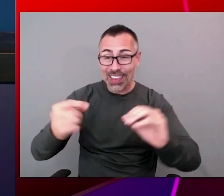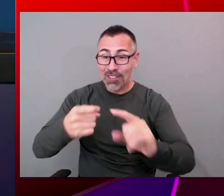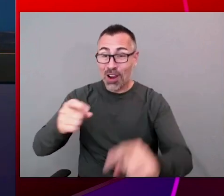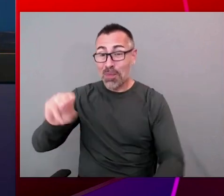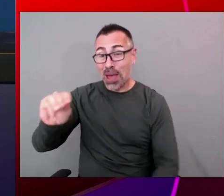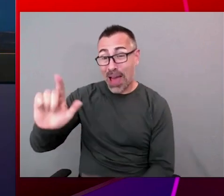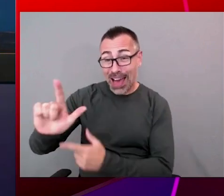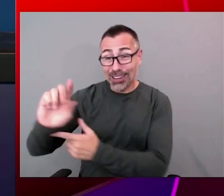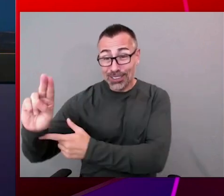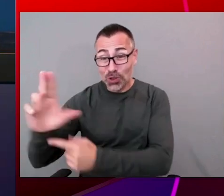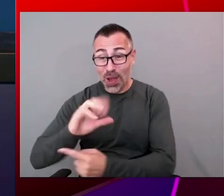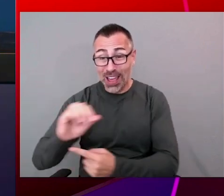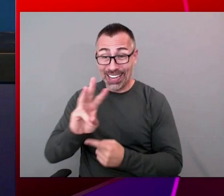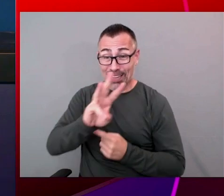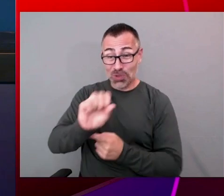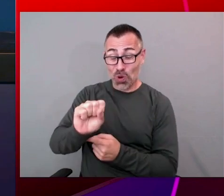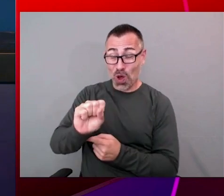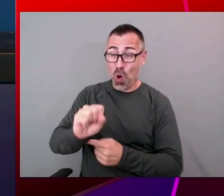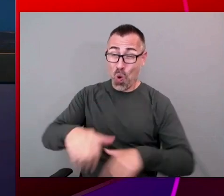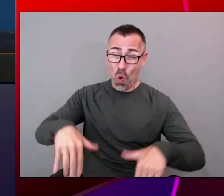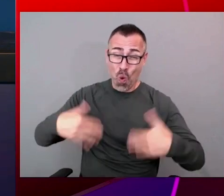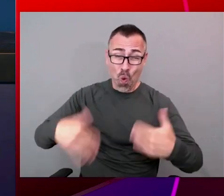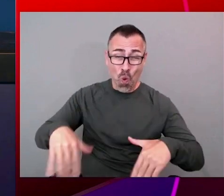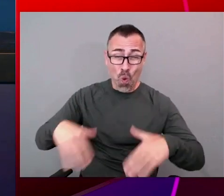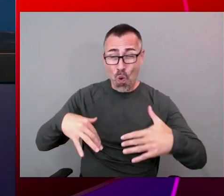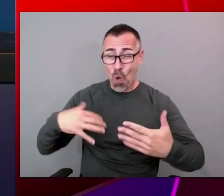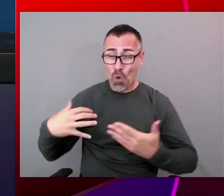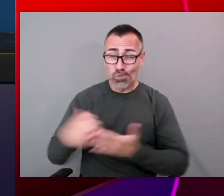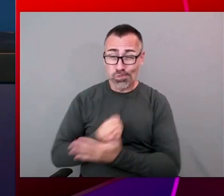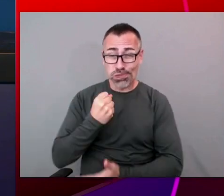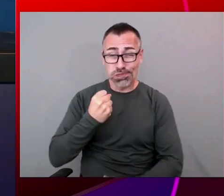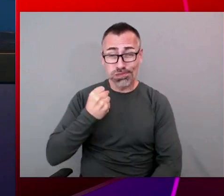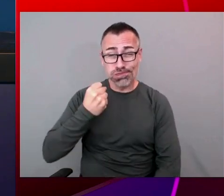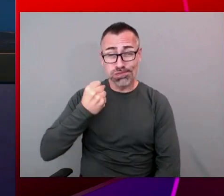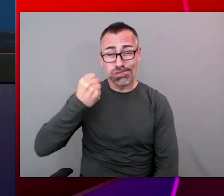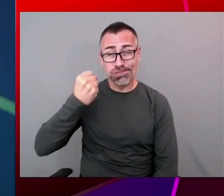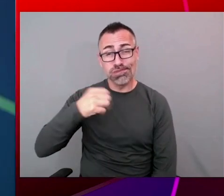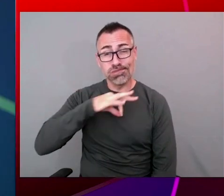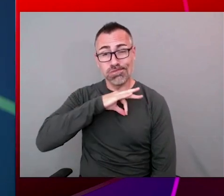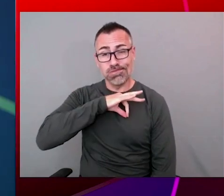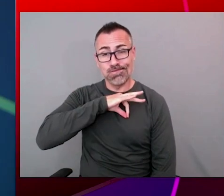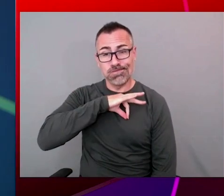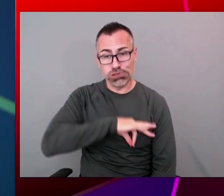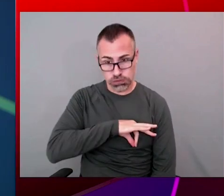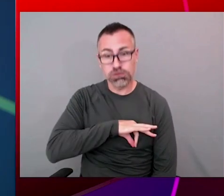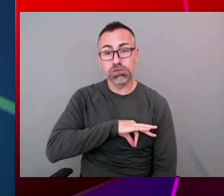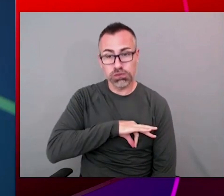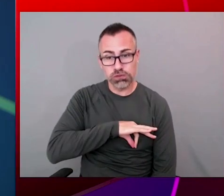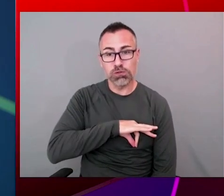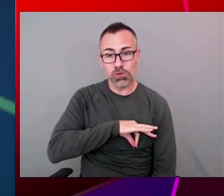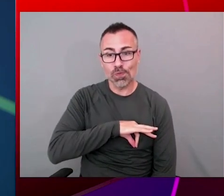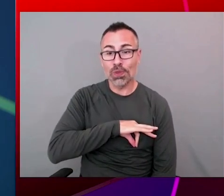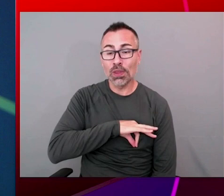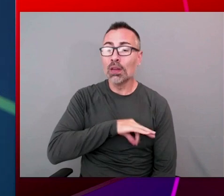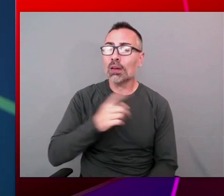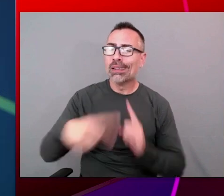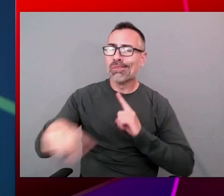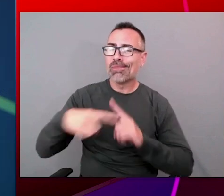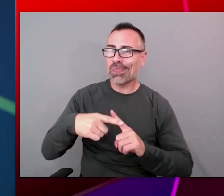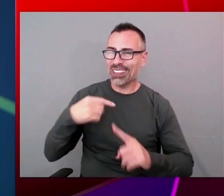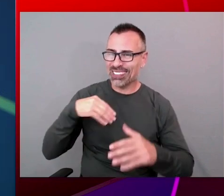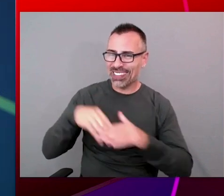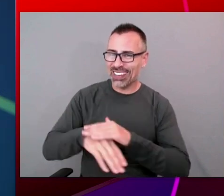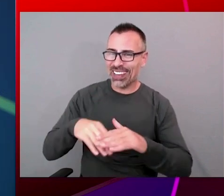AWS was a huge win for them, and the fact that they're going to be getting access to content that Machine